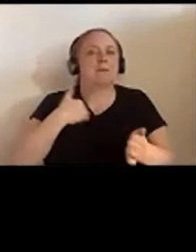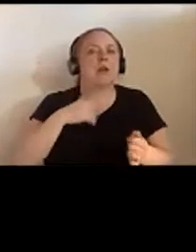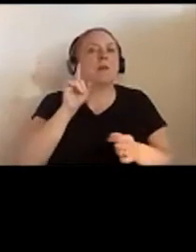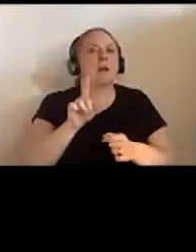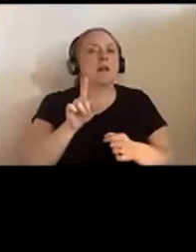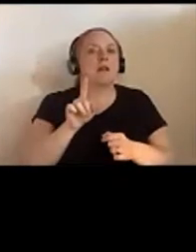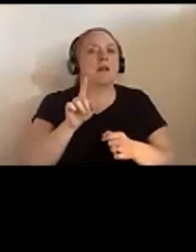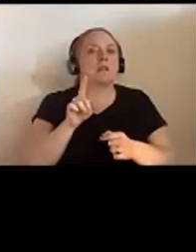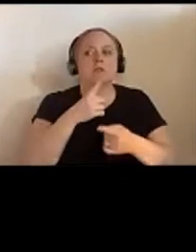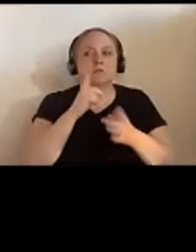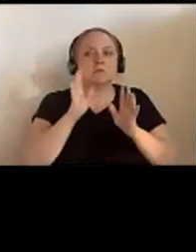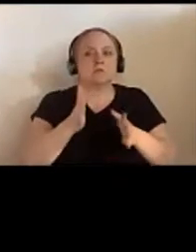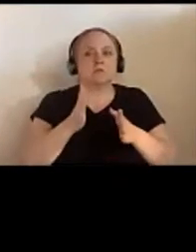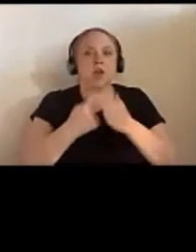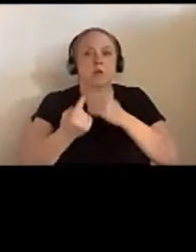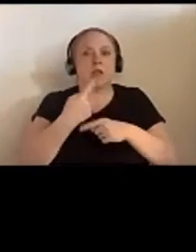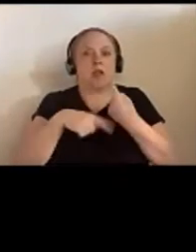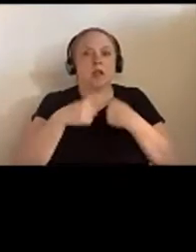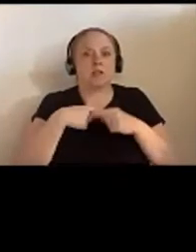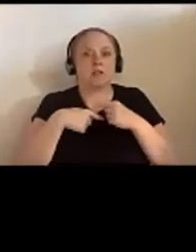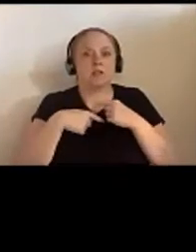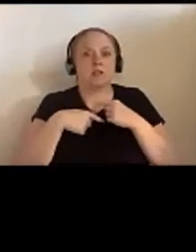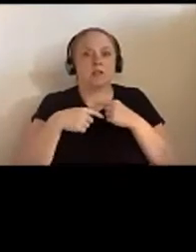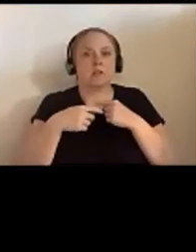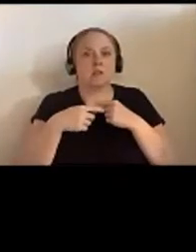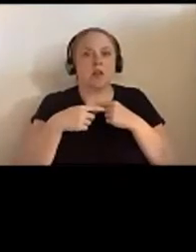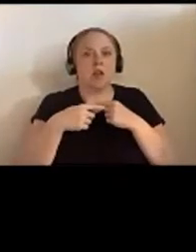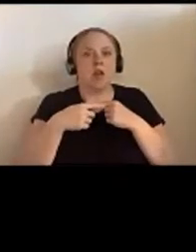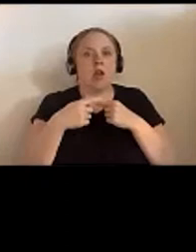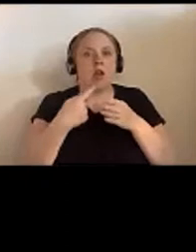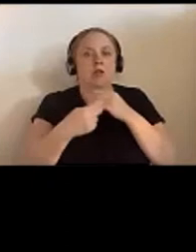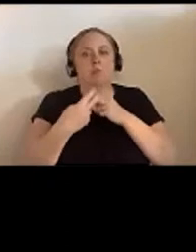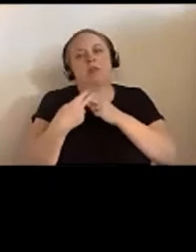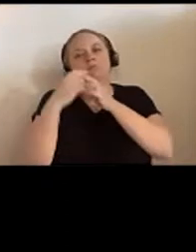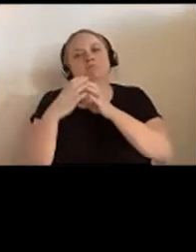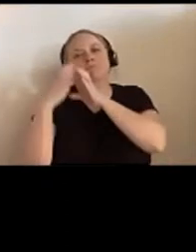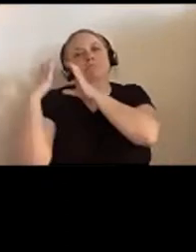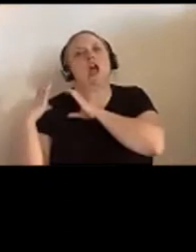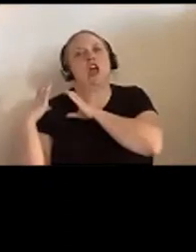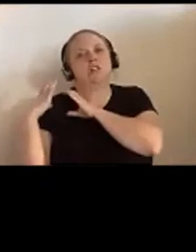just belong to us, and it needs no longer to only be our burden to bear. Yeah.